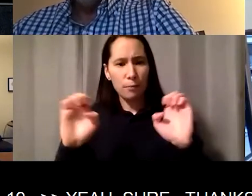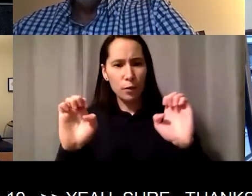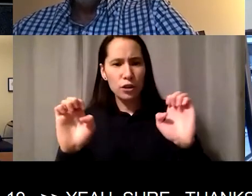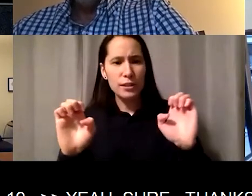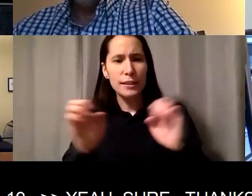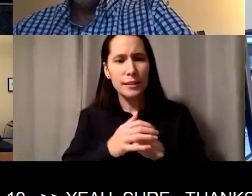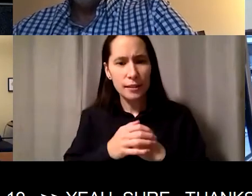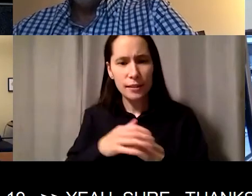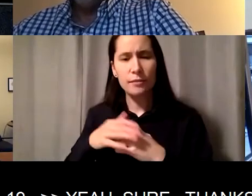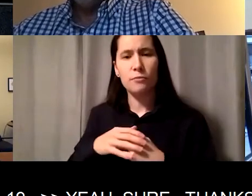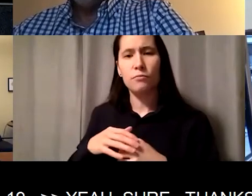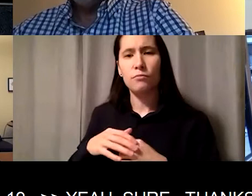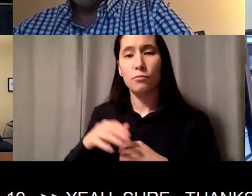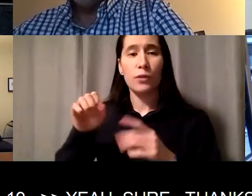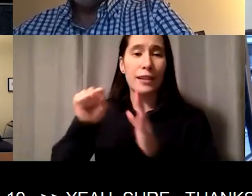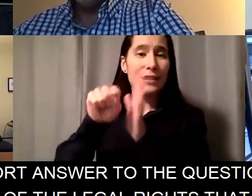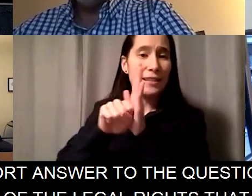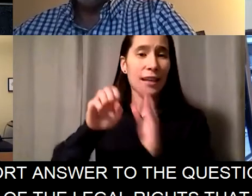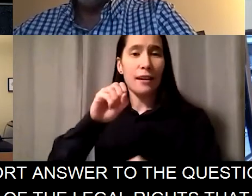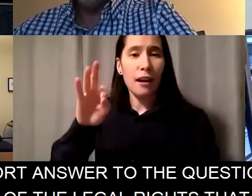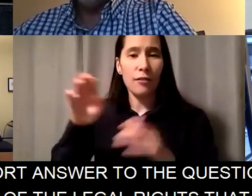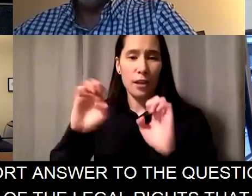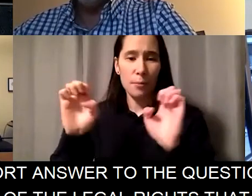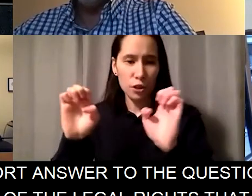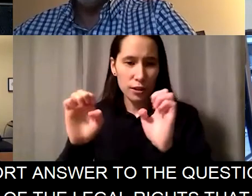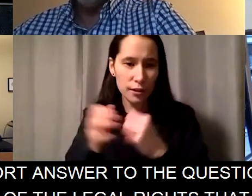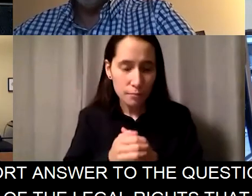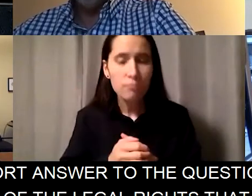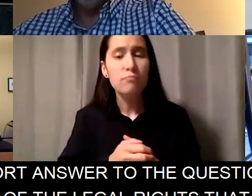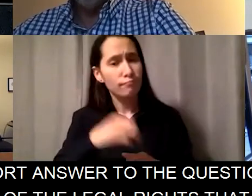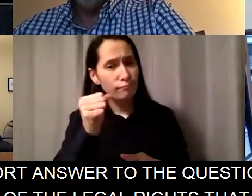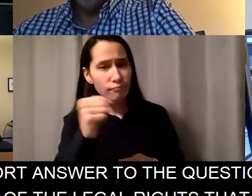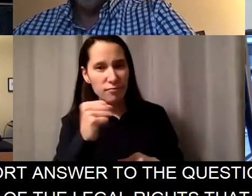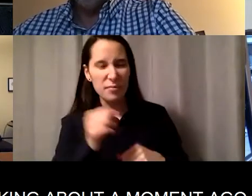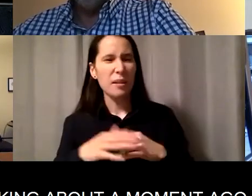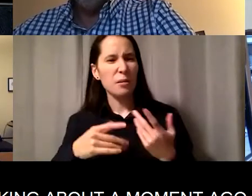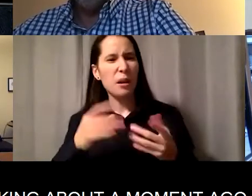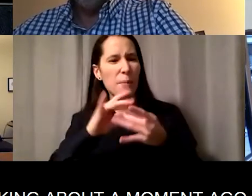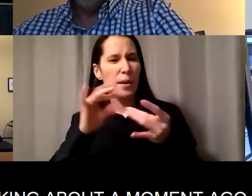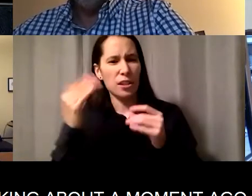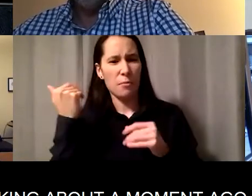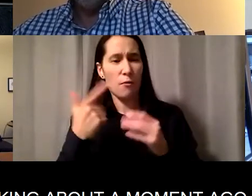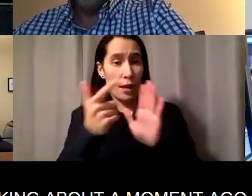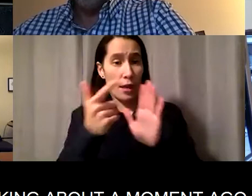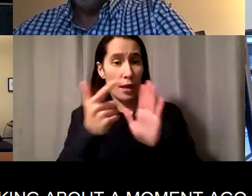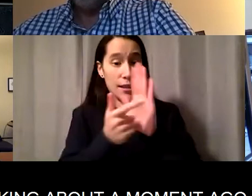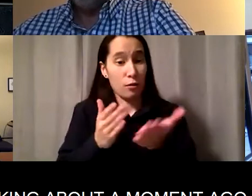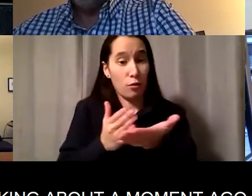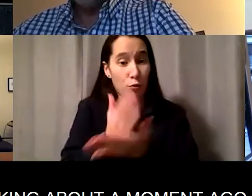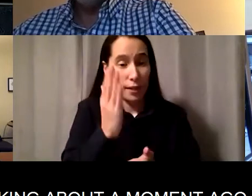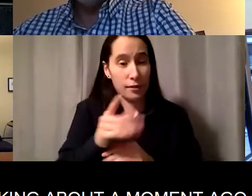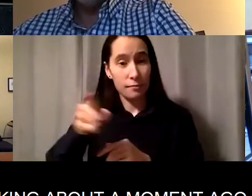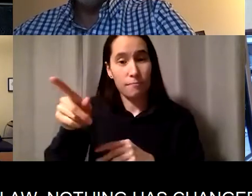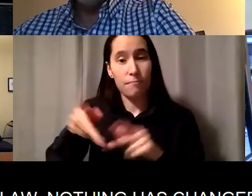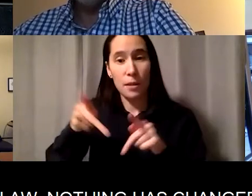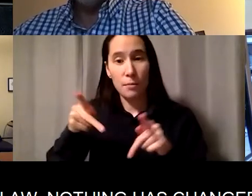Yeah, sure. Thanks, Emily. So the short answer to the question in terms of the legal rights that I was talking about a moment ago is that in law,